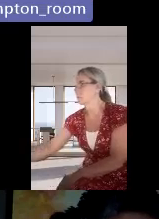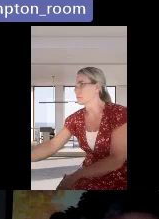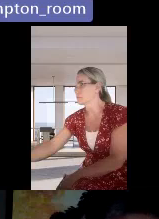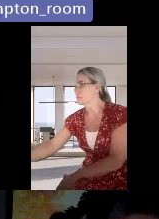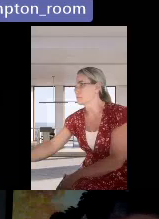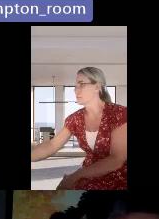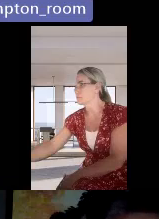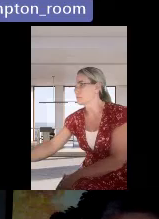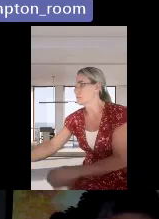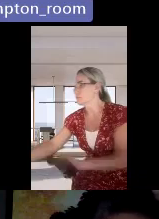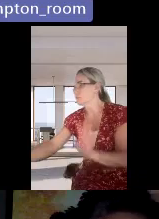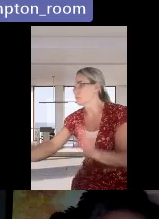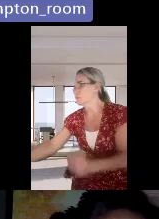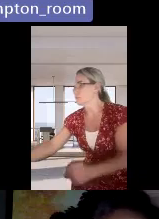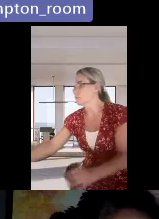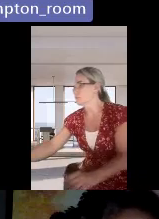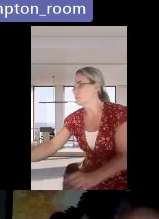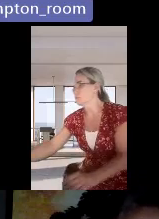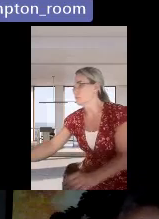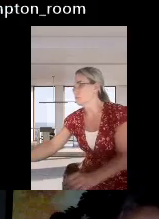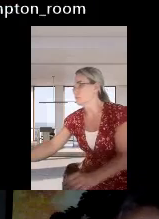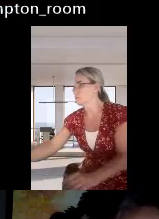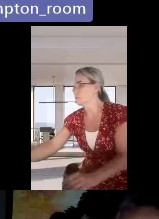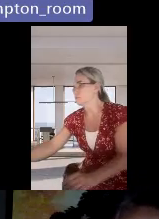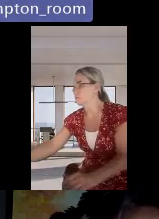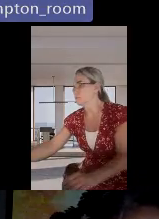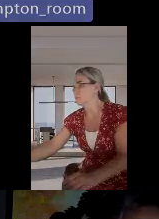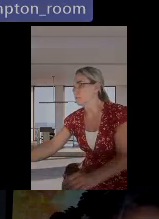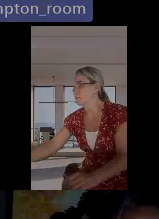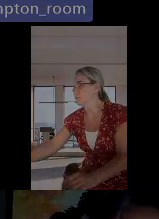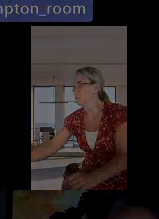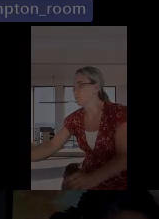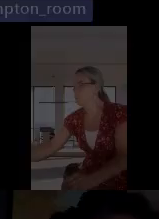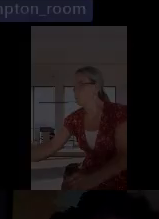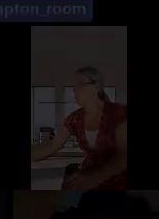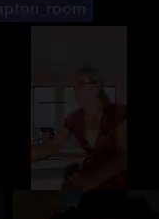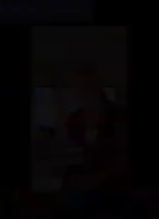and Trustee Benjamin, a second. All those in favor of adjournment. So carried.